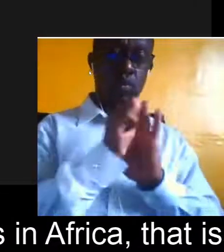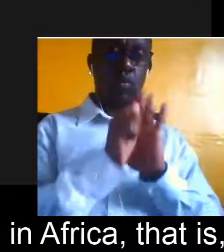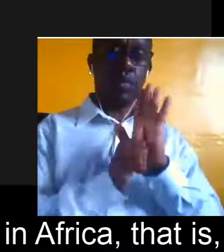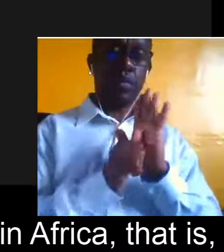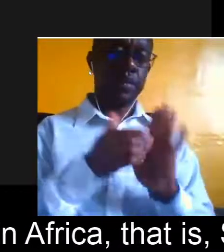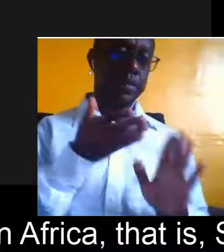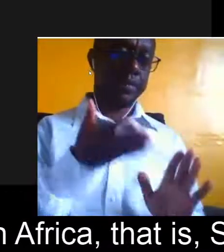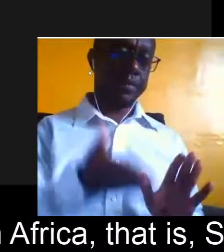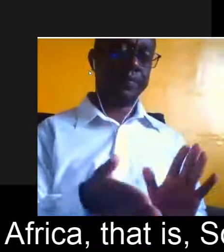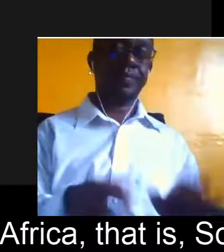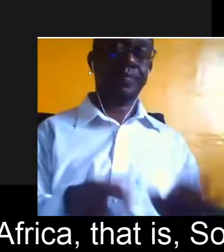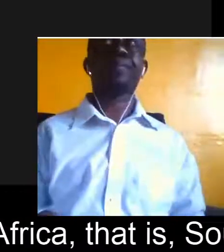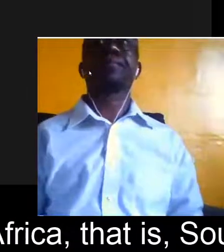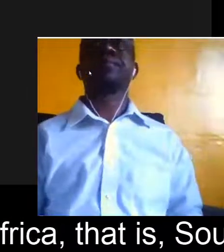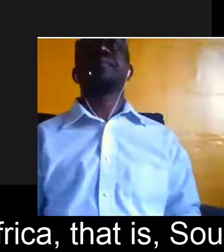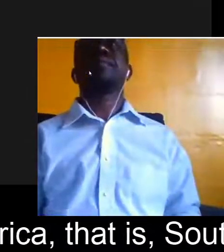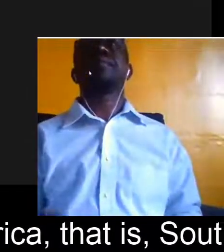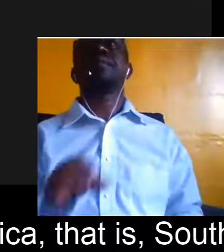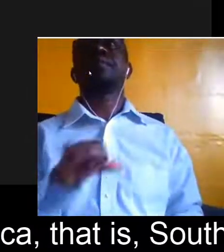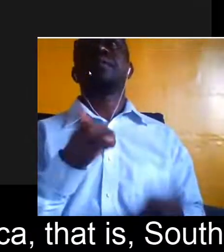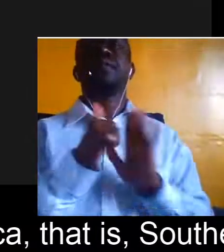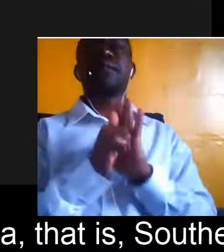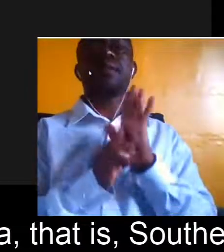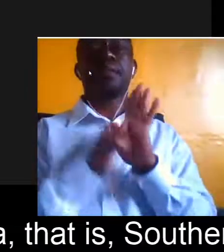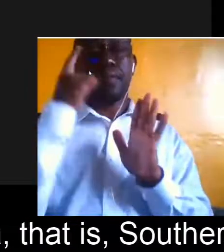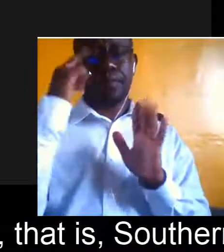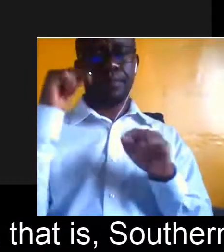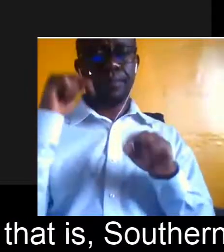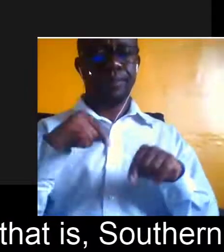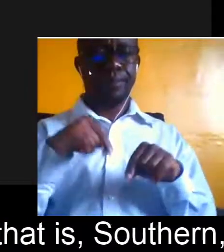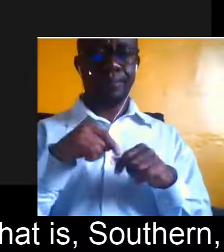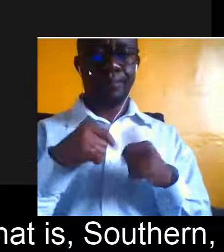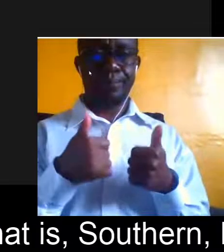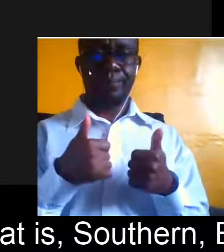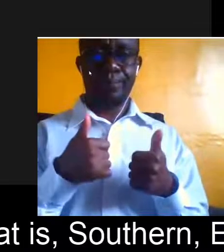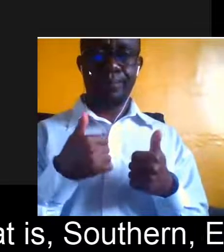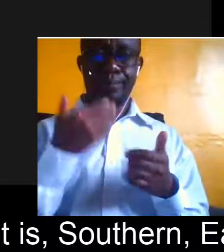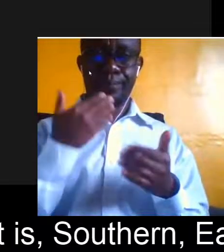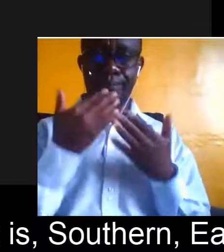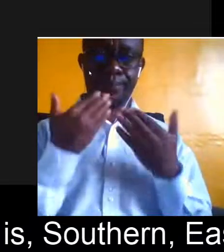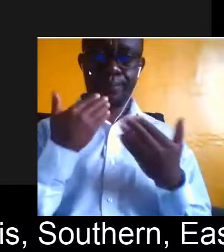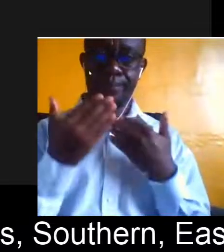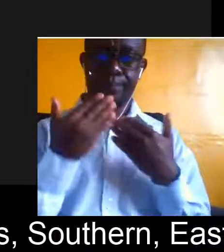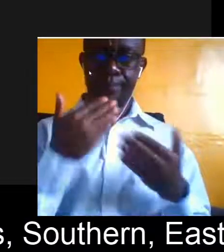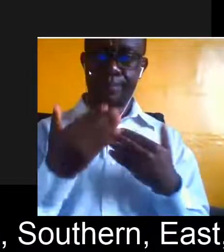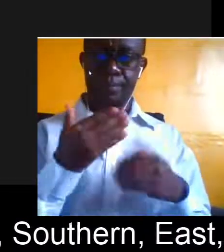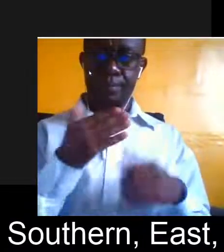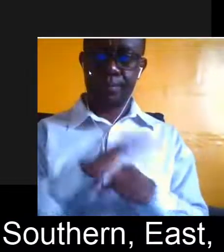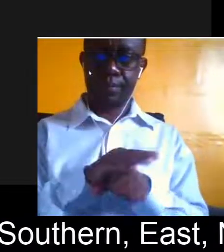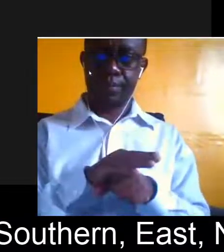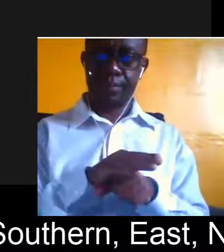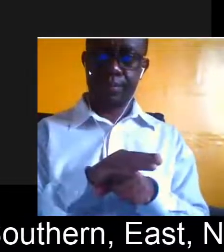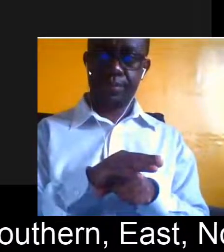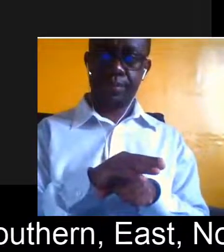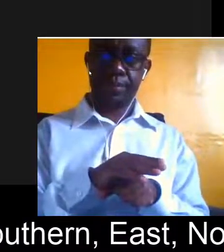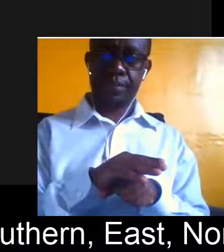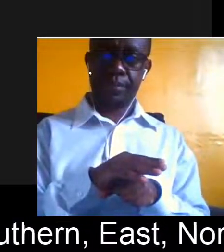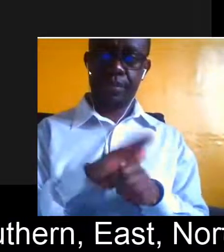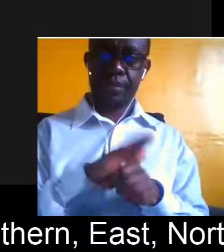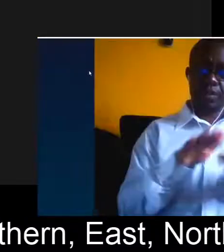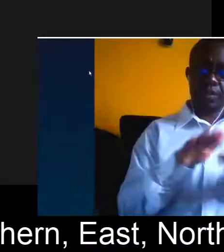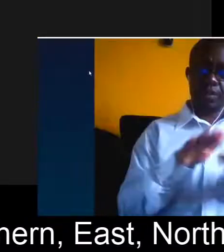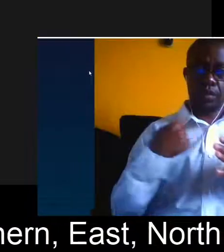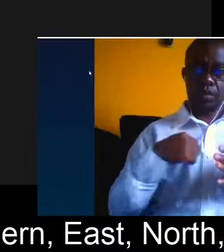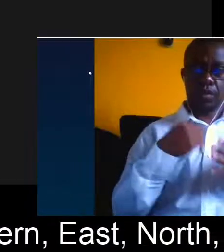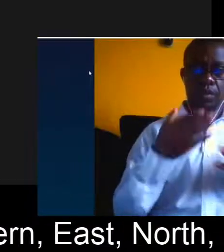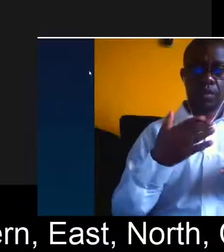agenda, the other agenda for the day. So thank you very much, participants. We'd love to take a